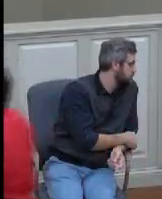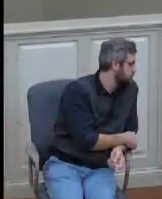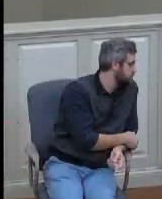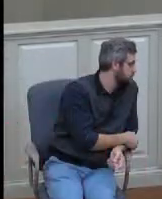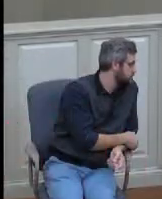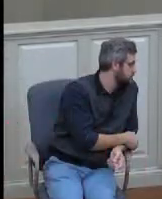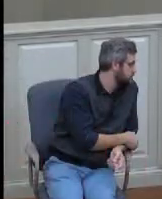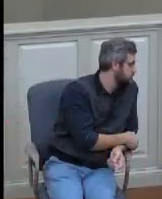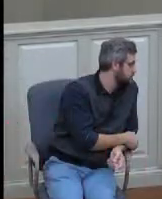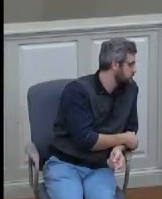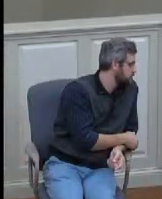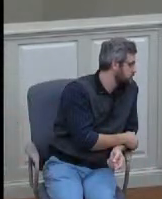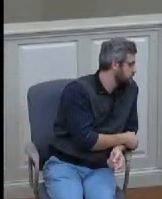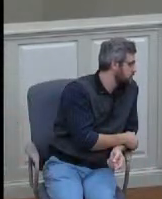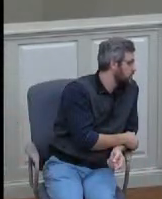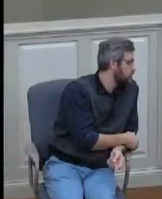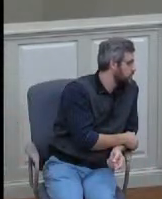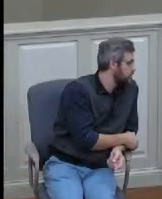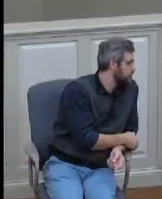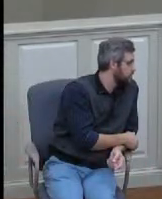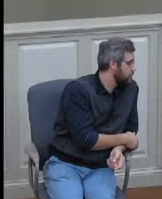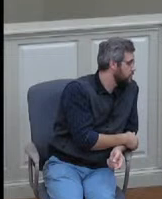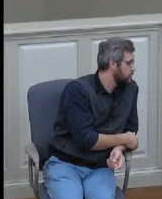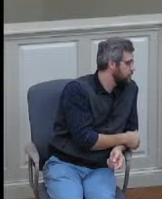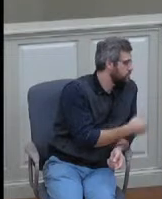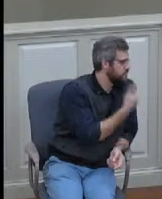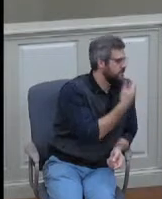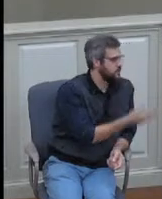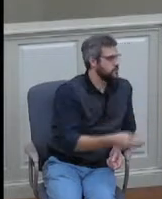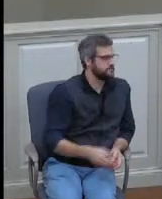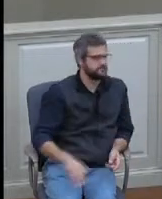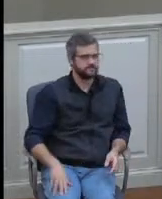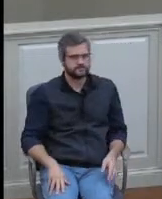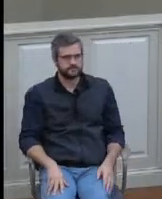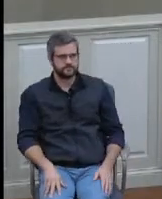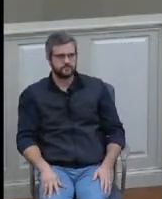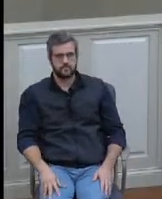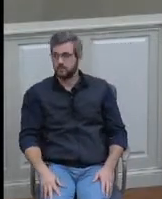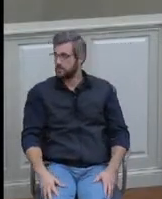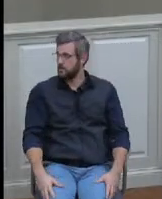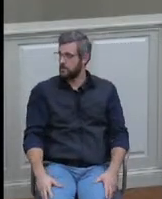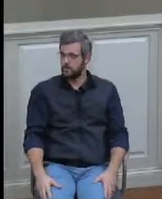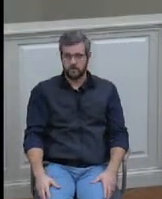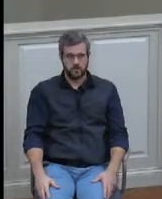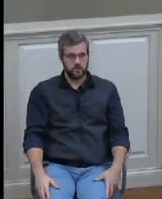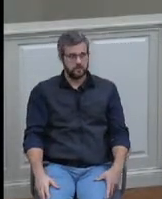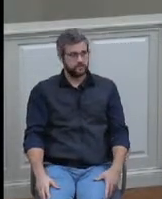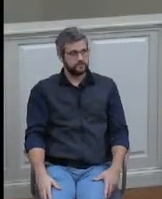Okay.